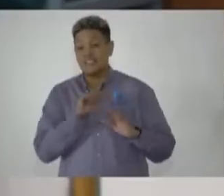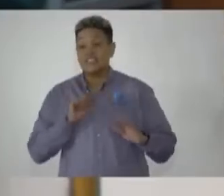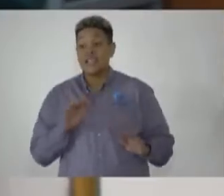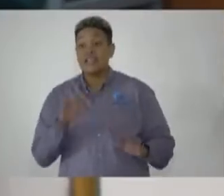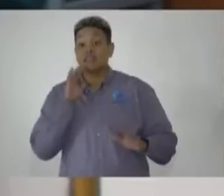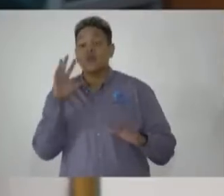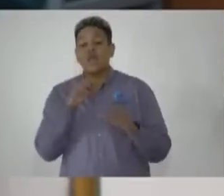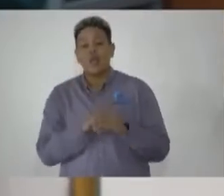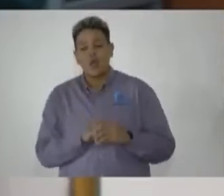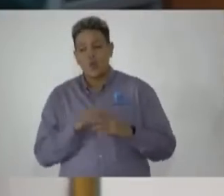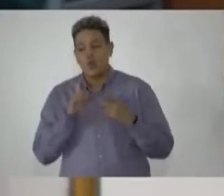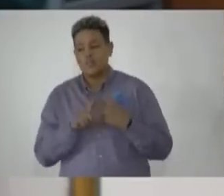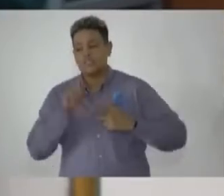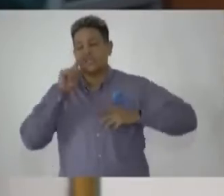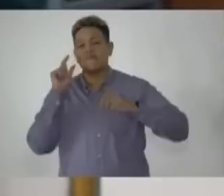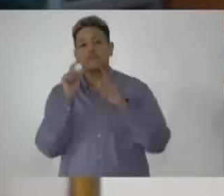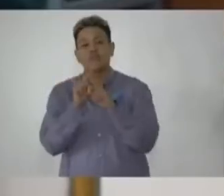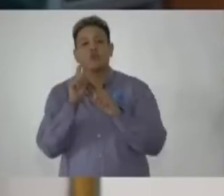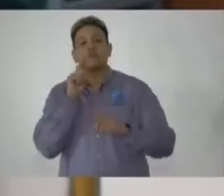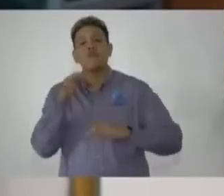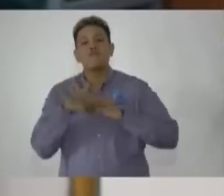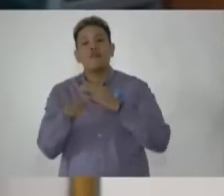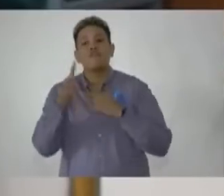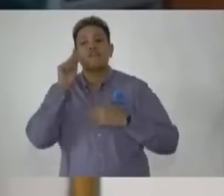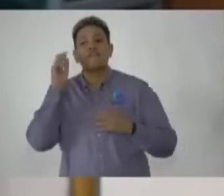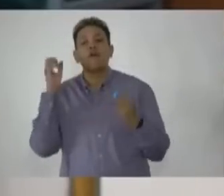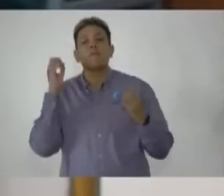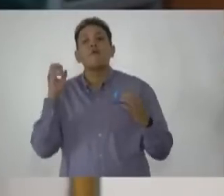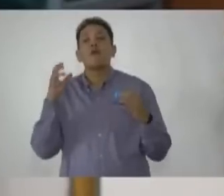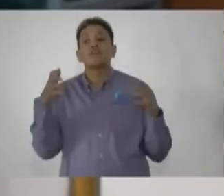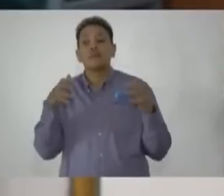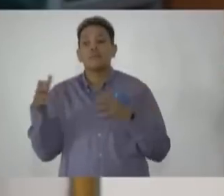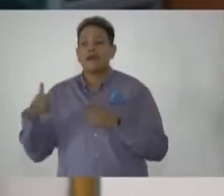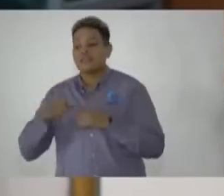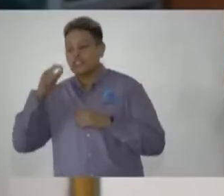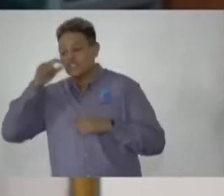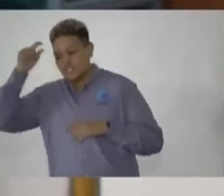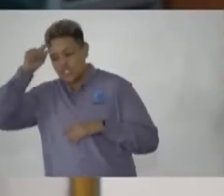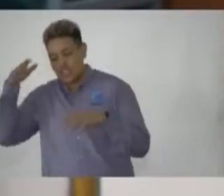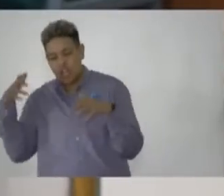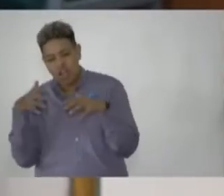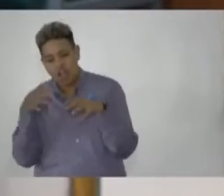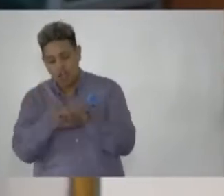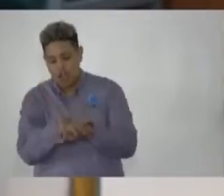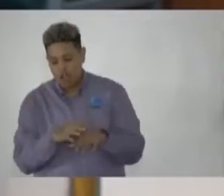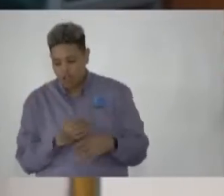to include the terms of reference of the multi-party gender caucus.